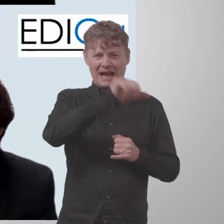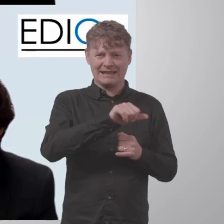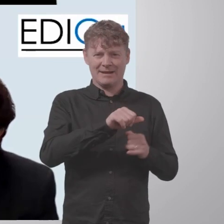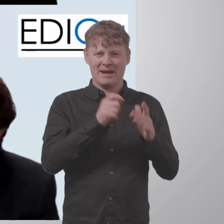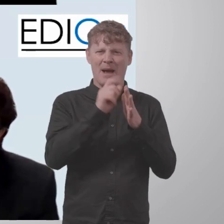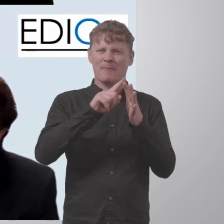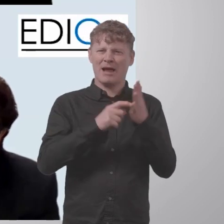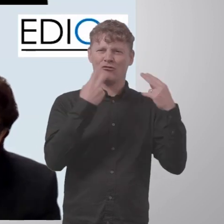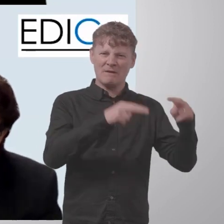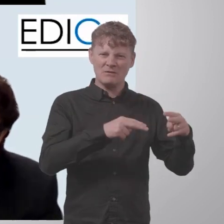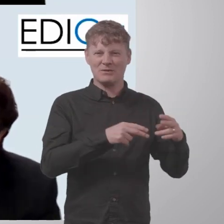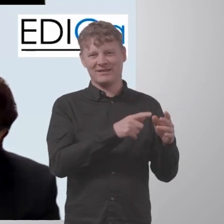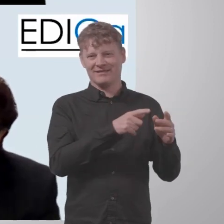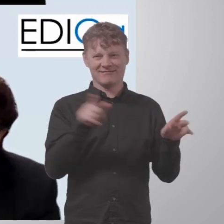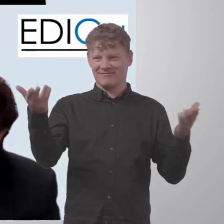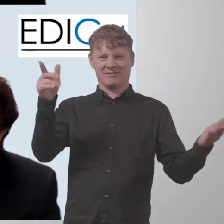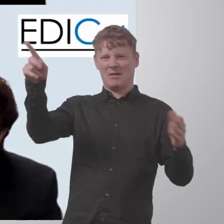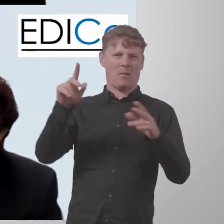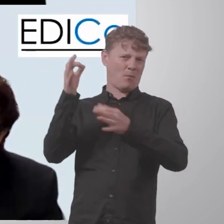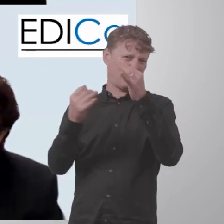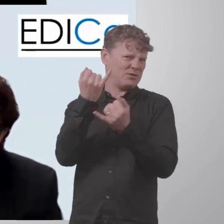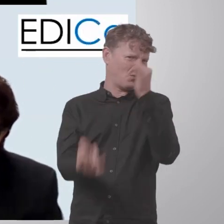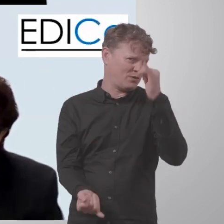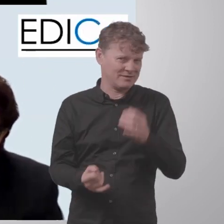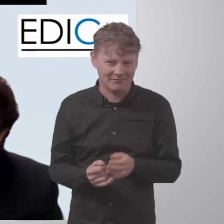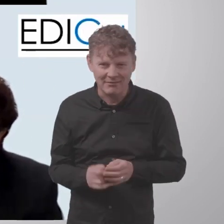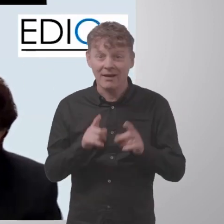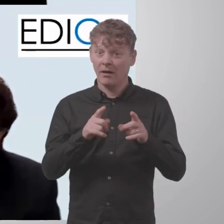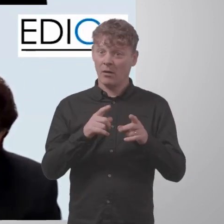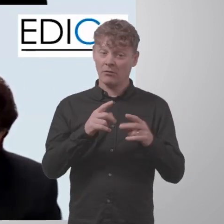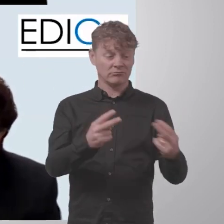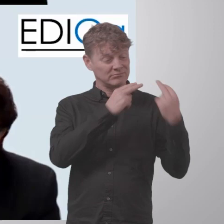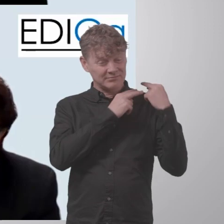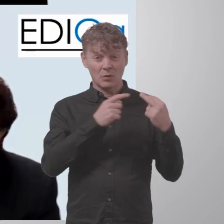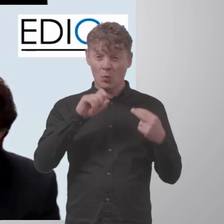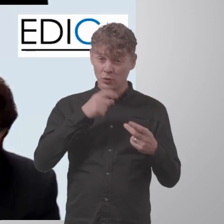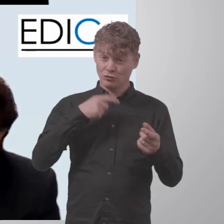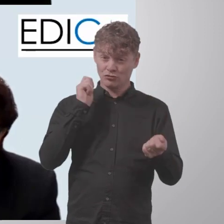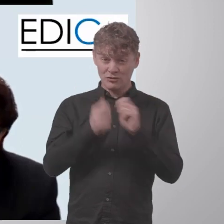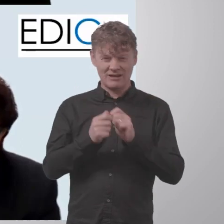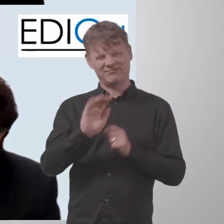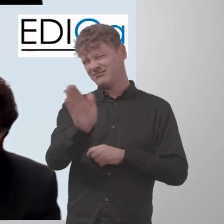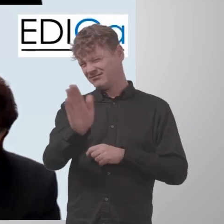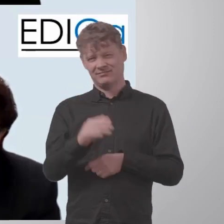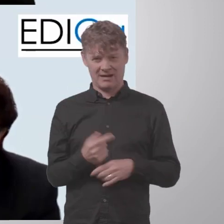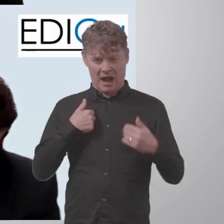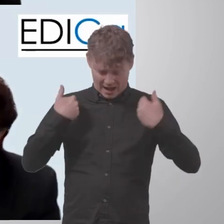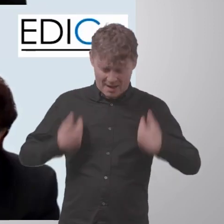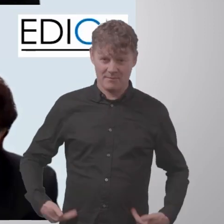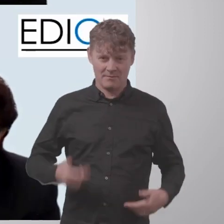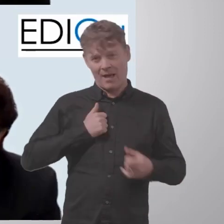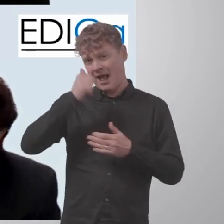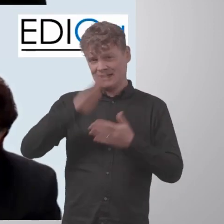would change anything, because I am where I am. The experiences I've got have led me to this. So even when we think about the